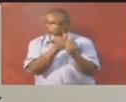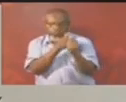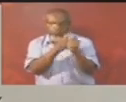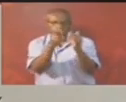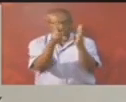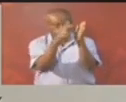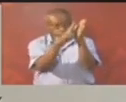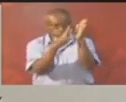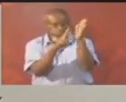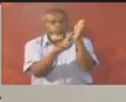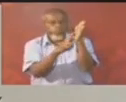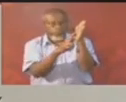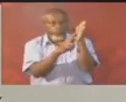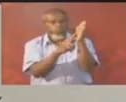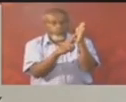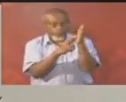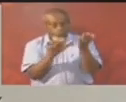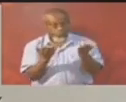us. So I'm hoping that explains.